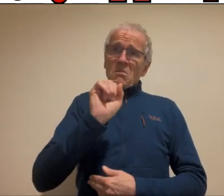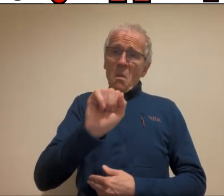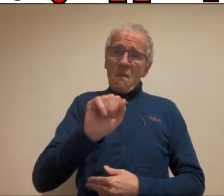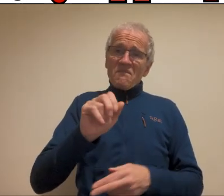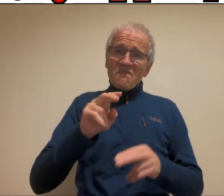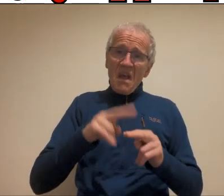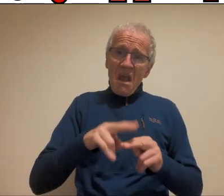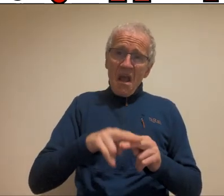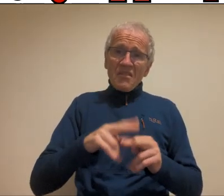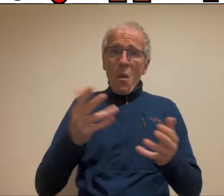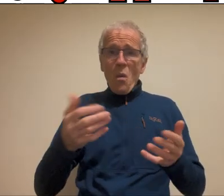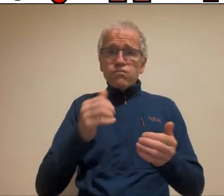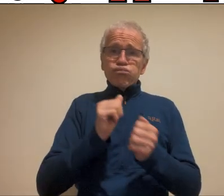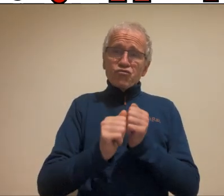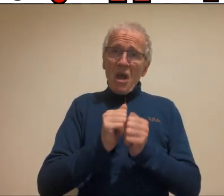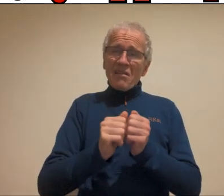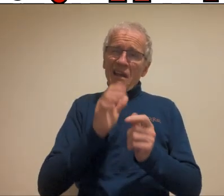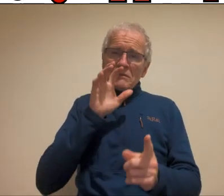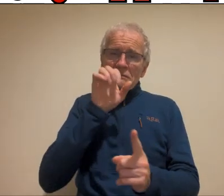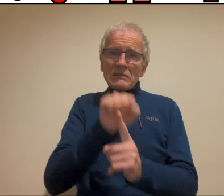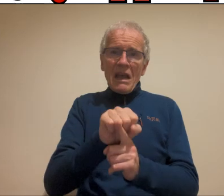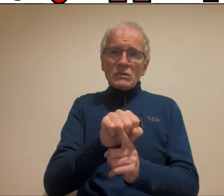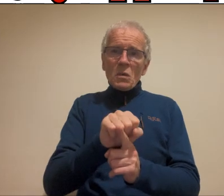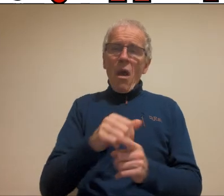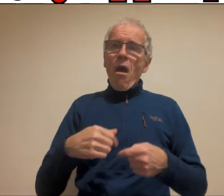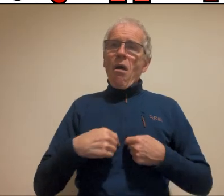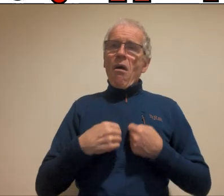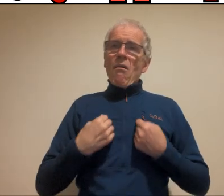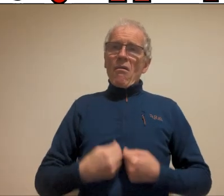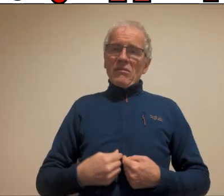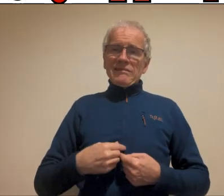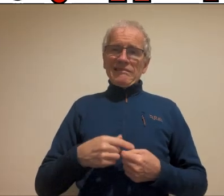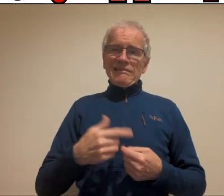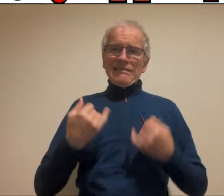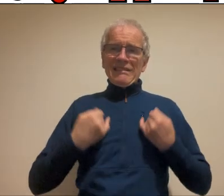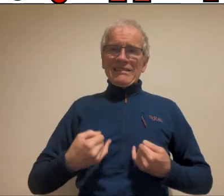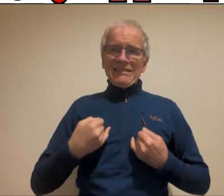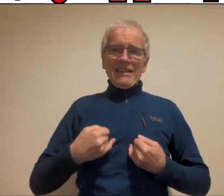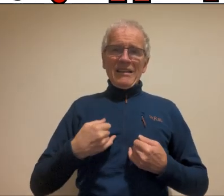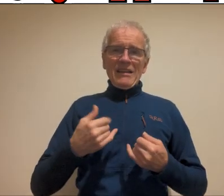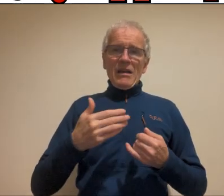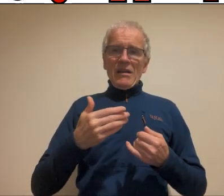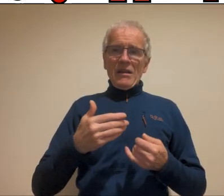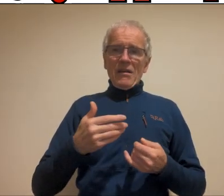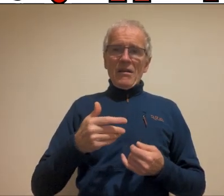your mother or sister were diagnosed before they were 65 years.